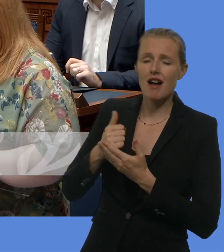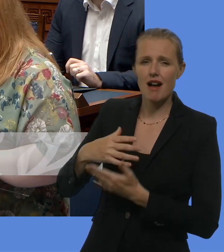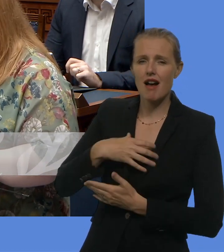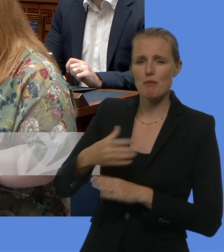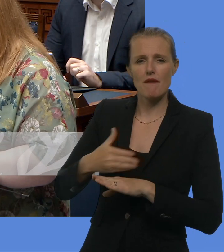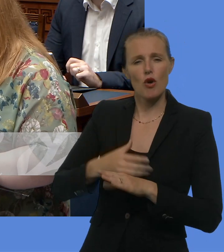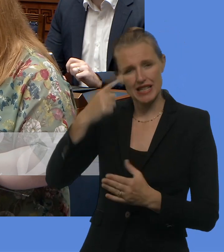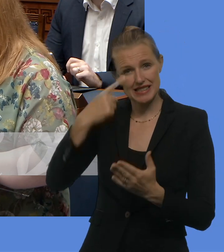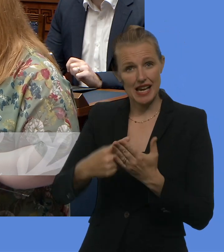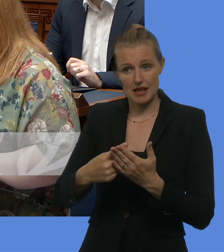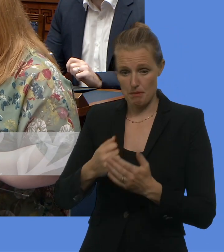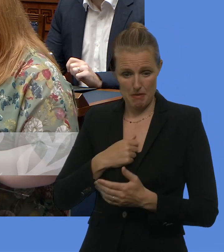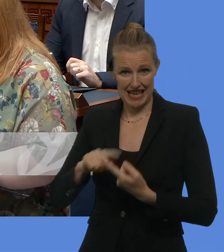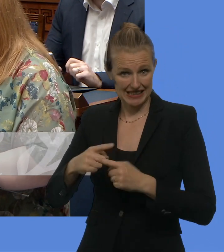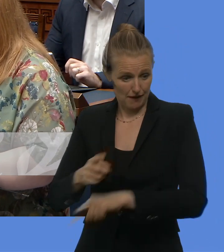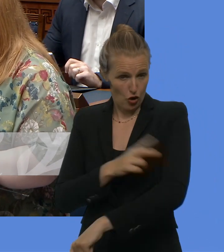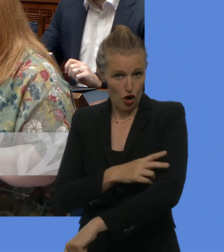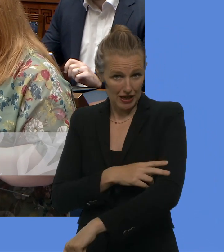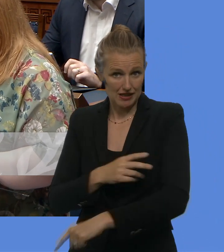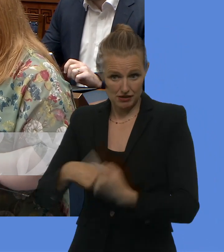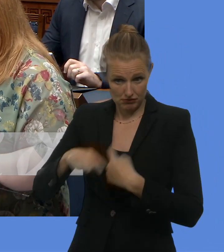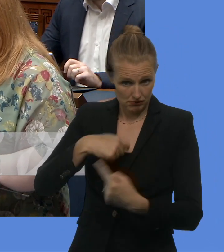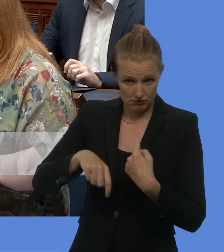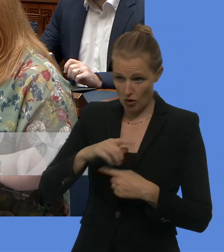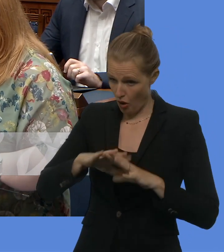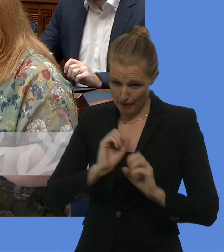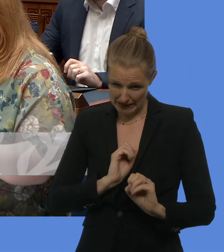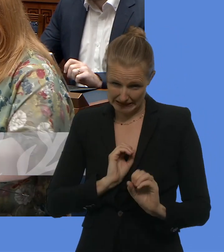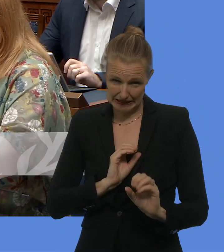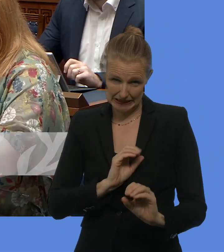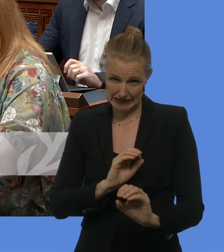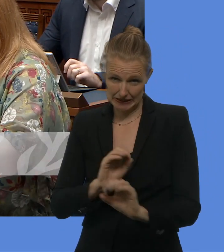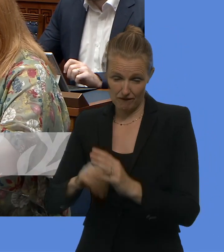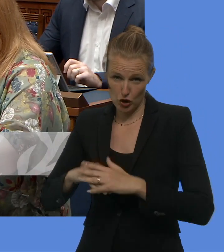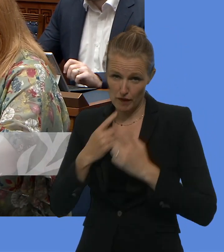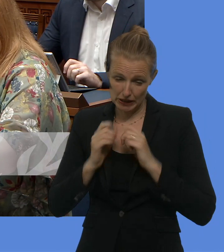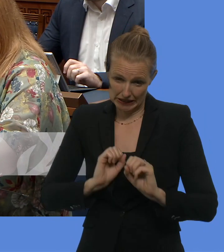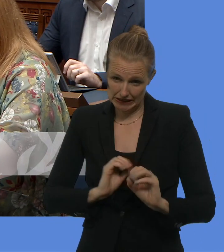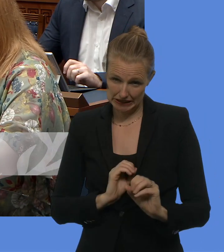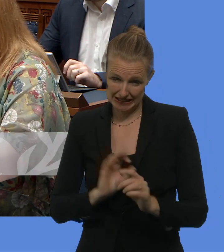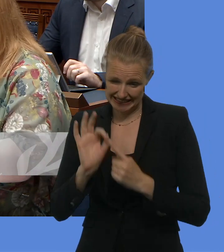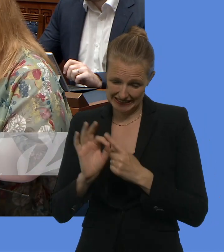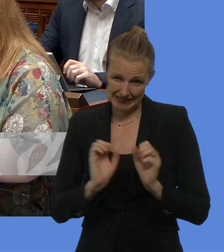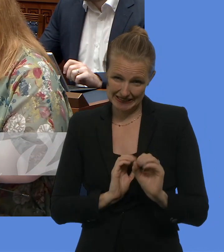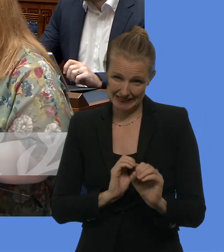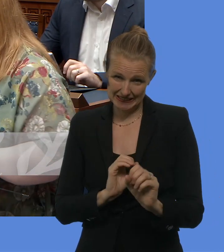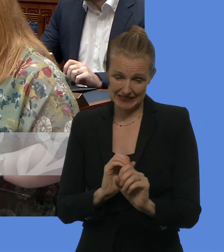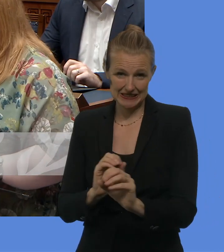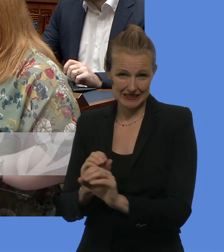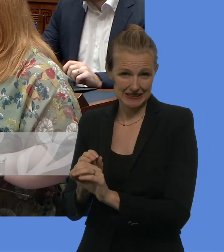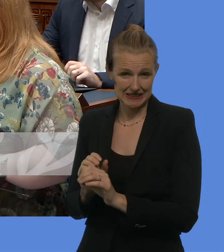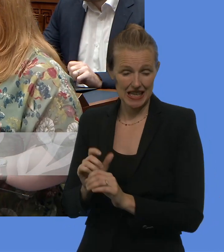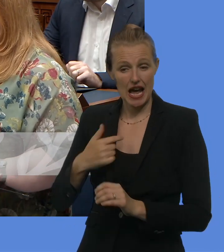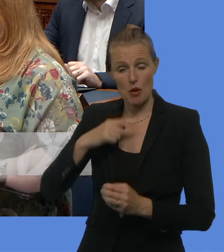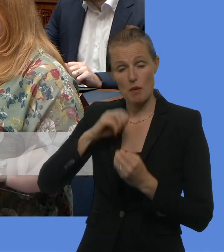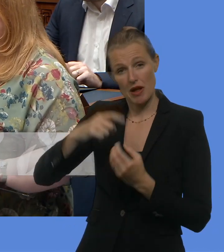my Executive colleagues and others for whom this is relevant already on some of the detail of that, and I will make the right